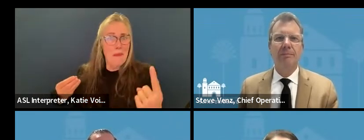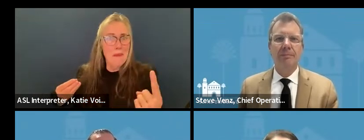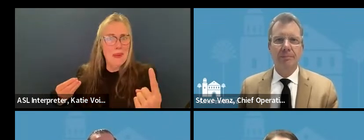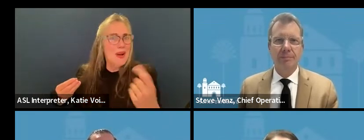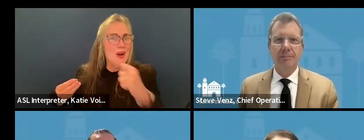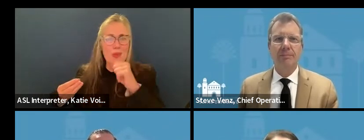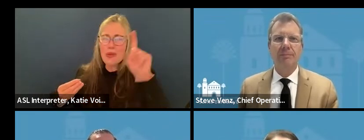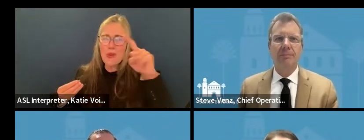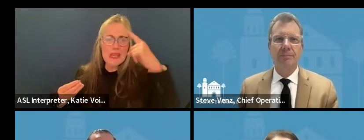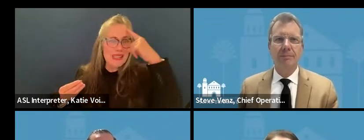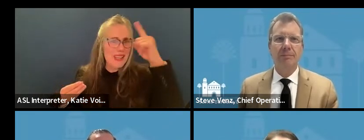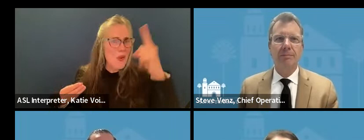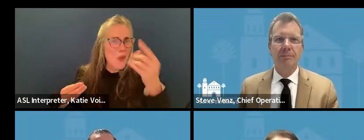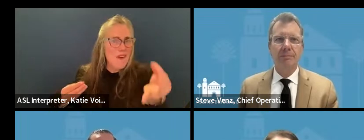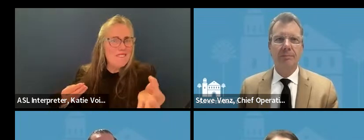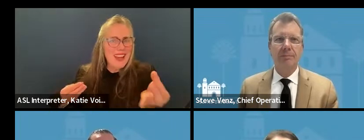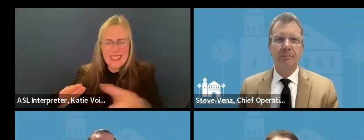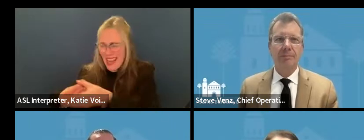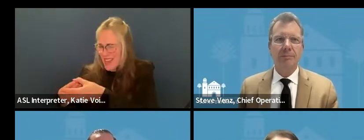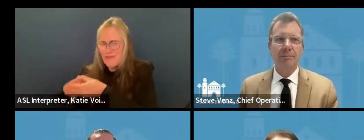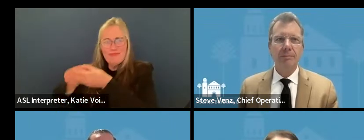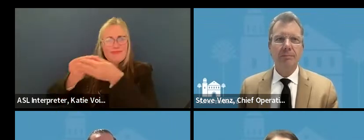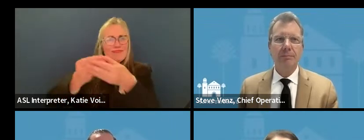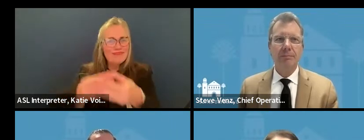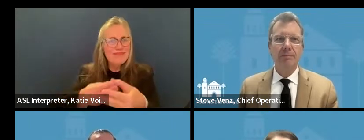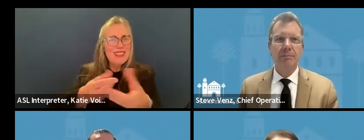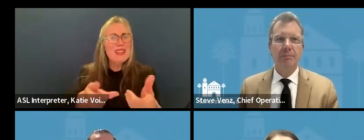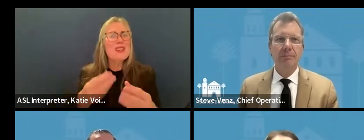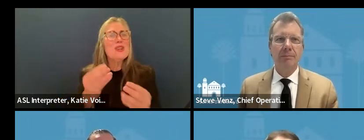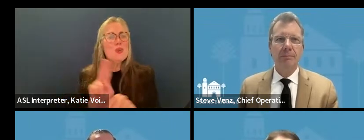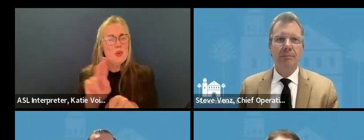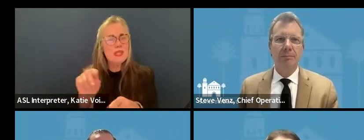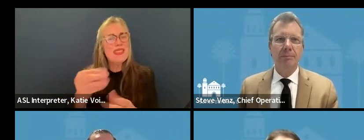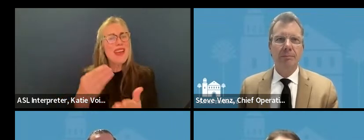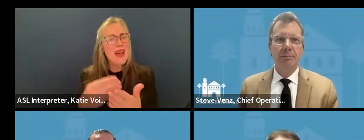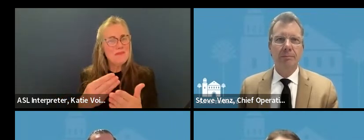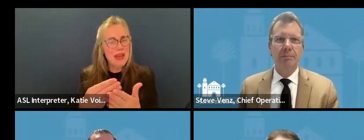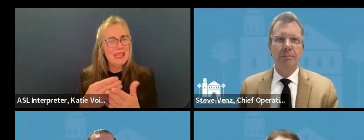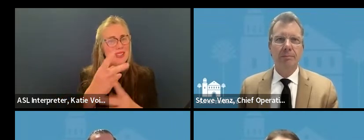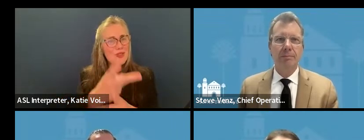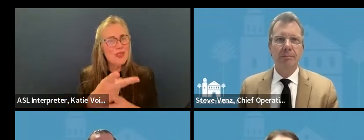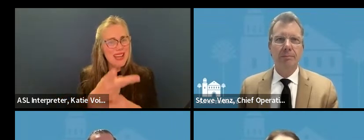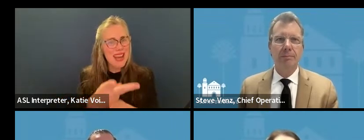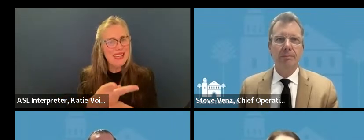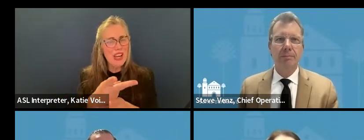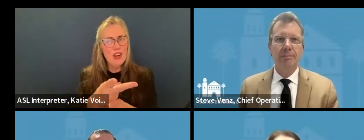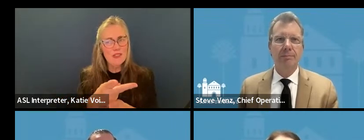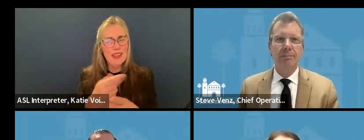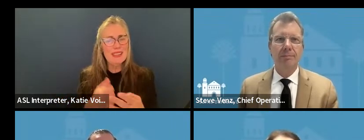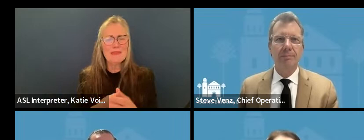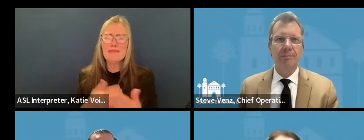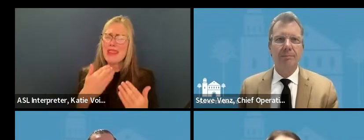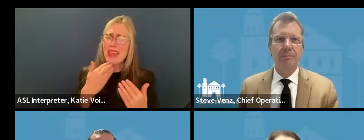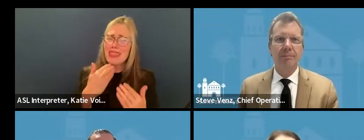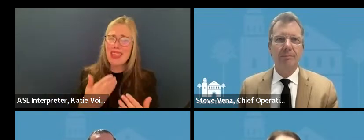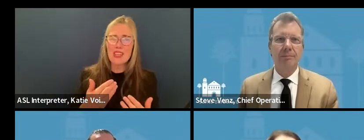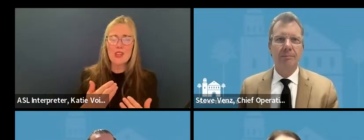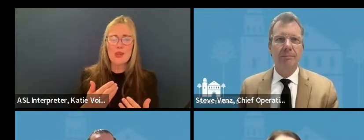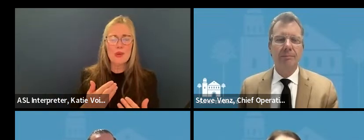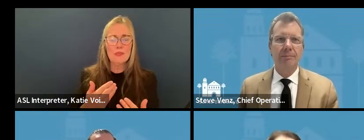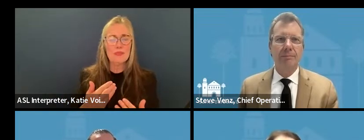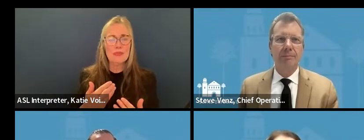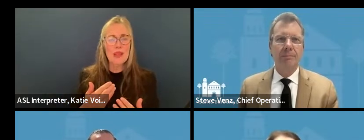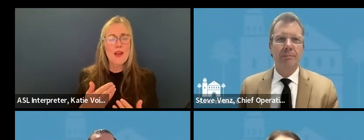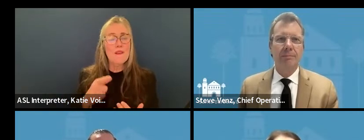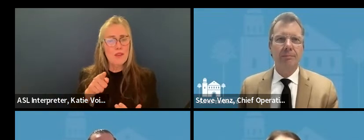funded or whether we can fund it. We can move immediately and taking care of it. And also thank you for reaching out to